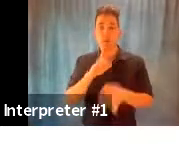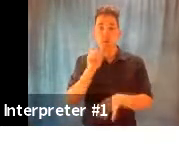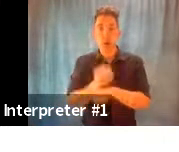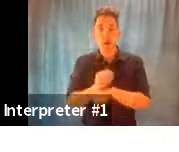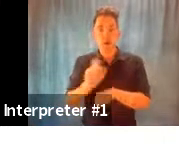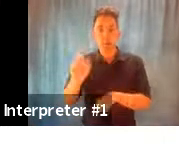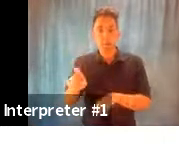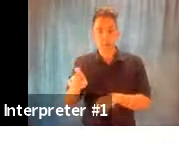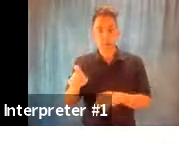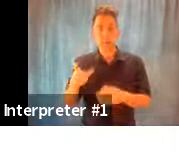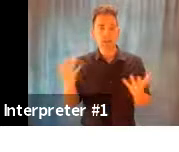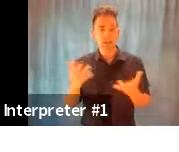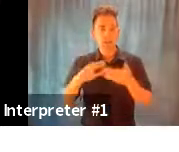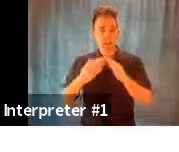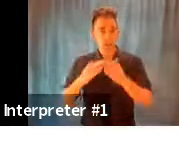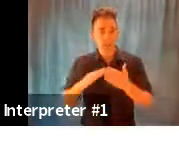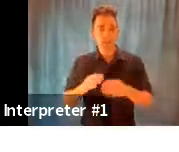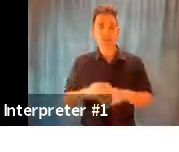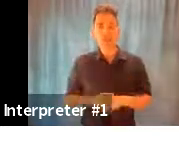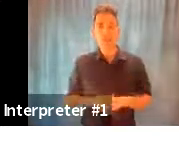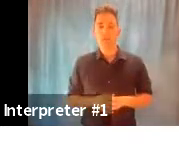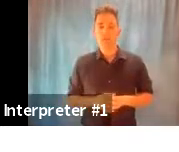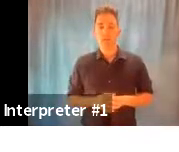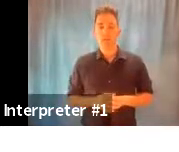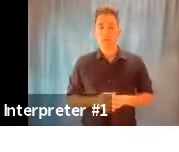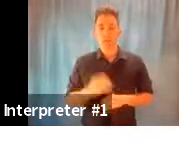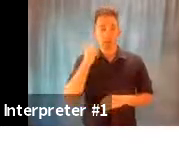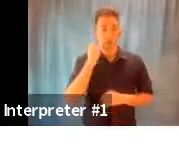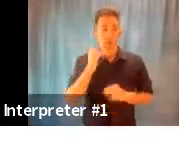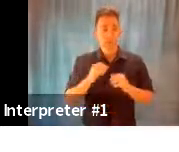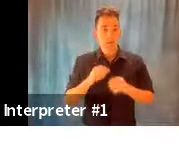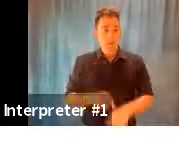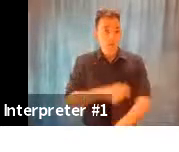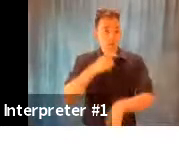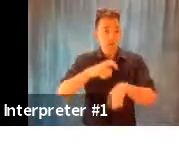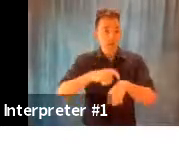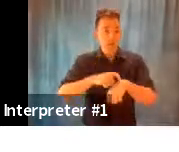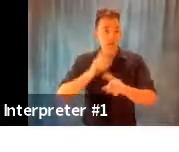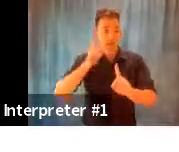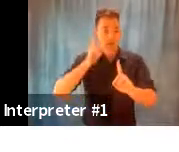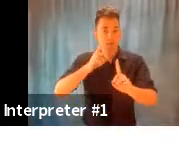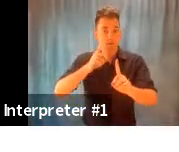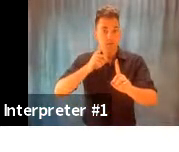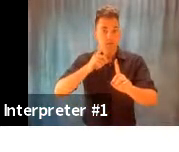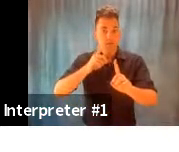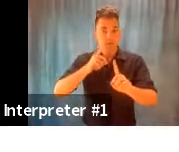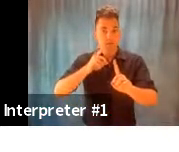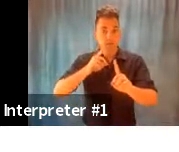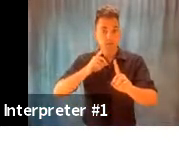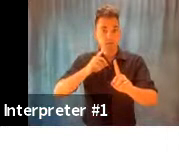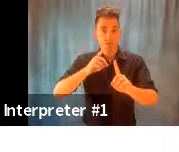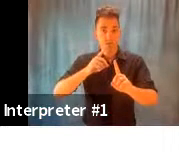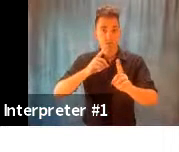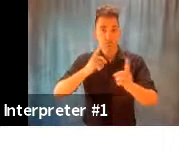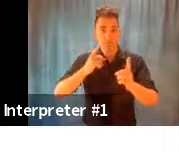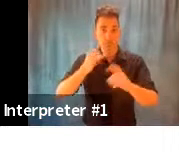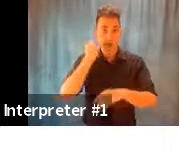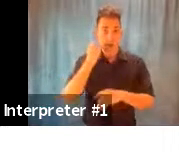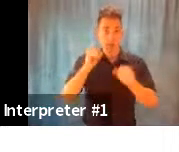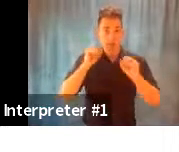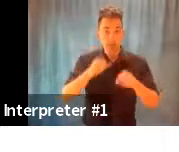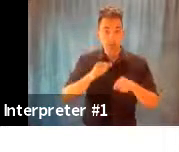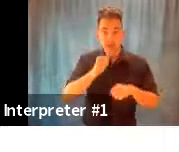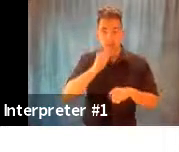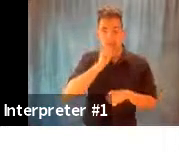in our community, and that if the long-term goal is to make sure that we can weather other catastrophes like